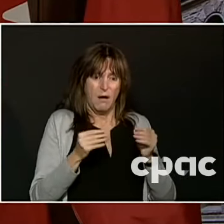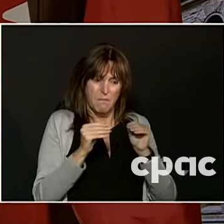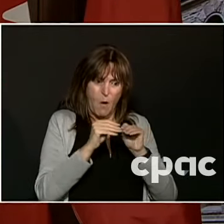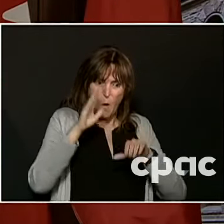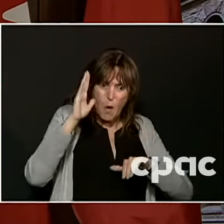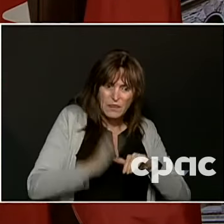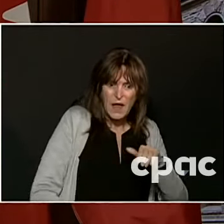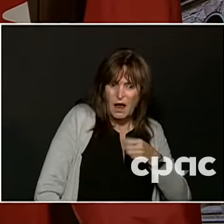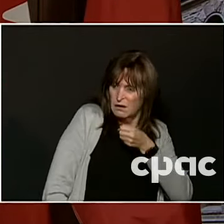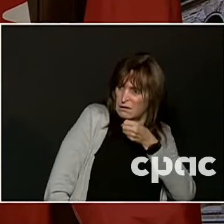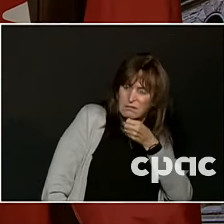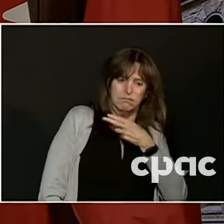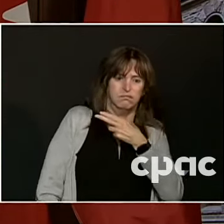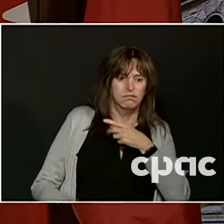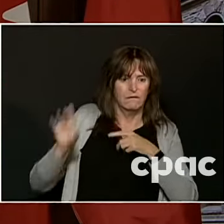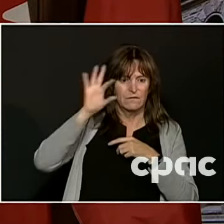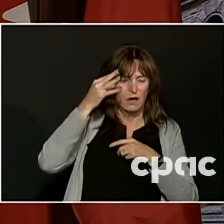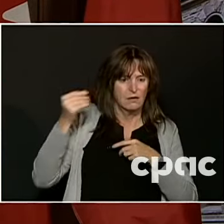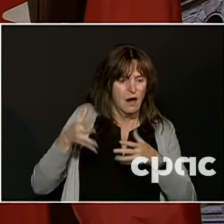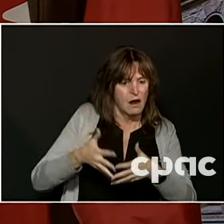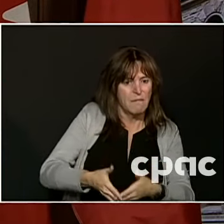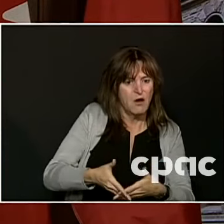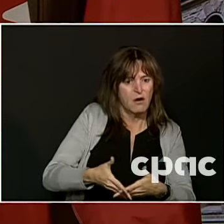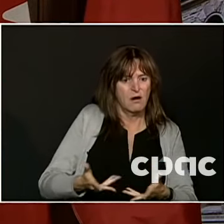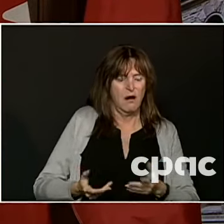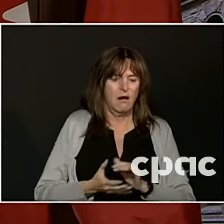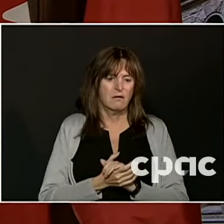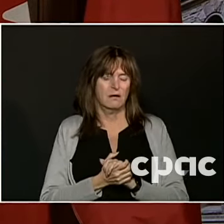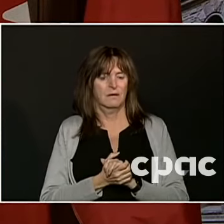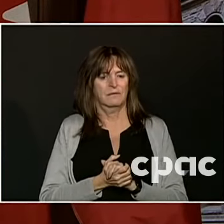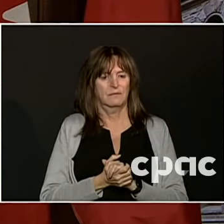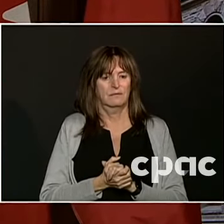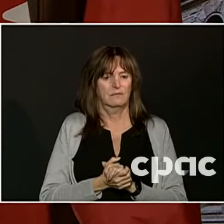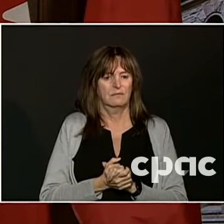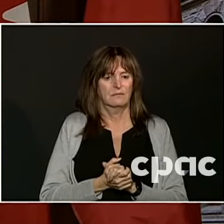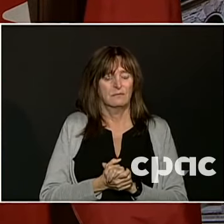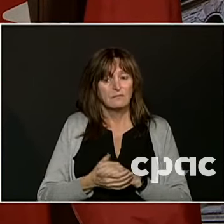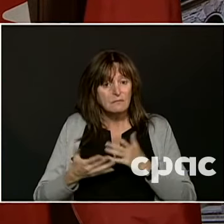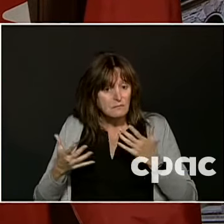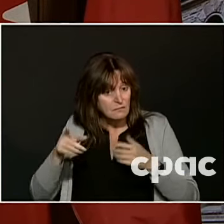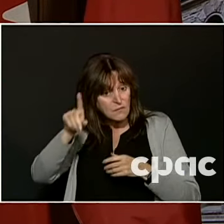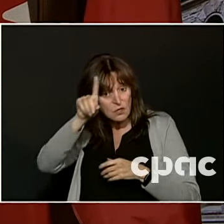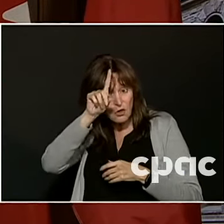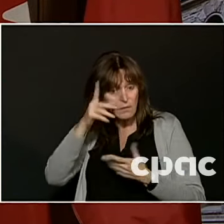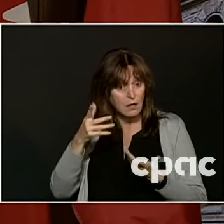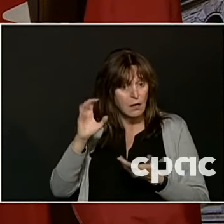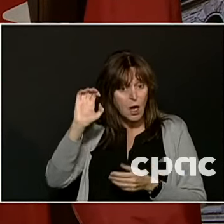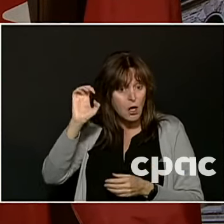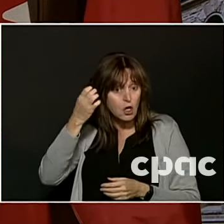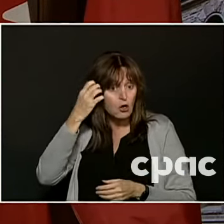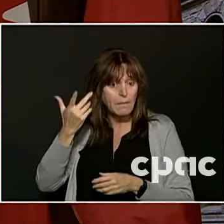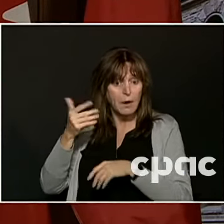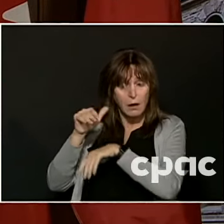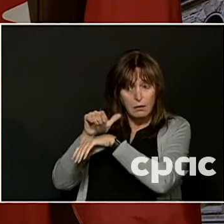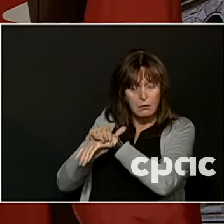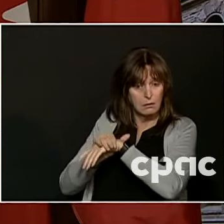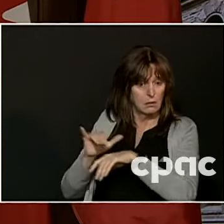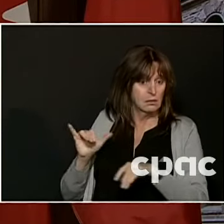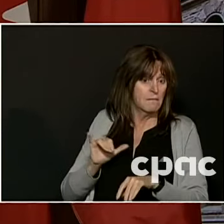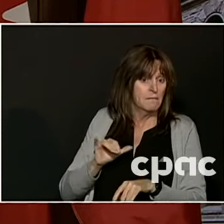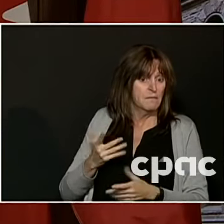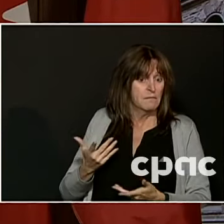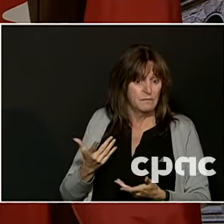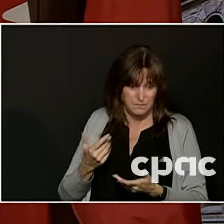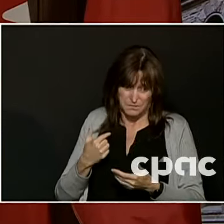point. And of course, France, the US, or UK or Germany at this point, and we're getting close to where the Netherlands